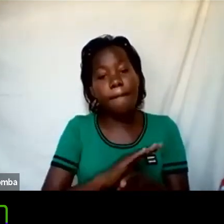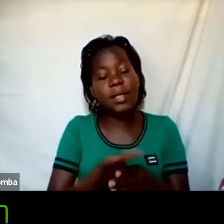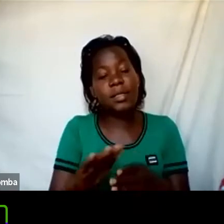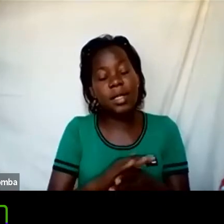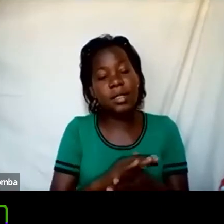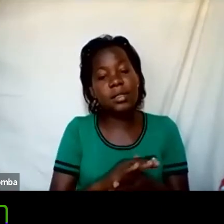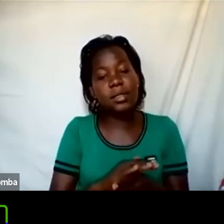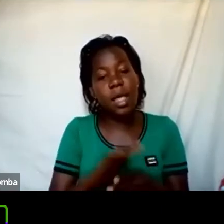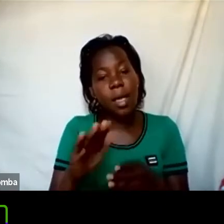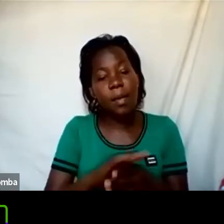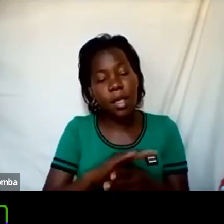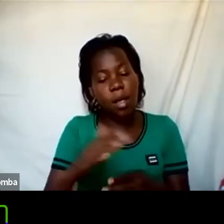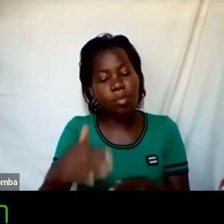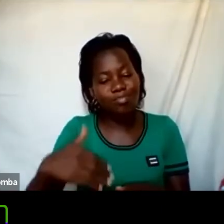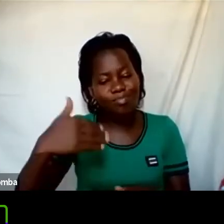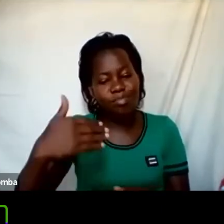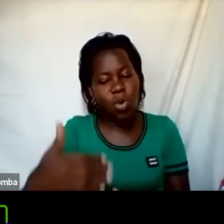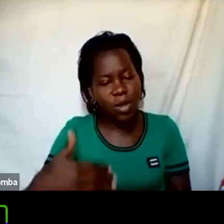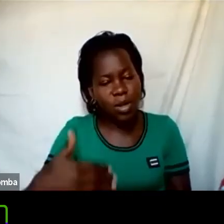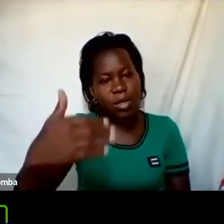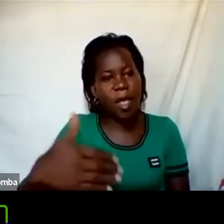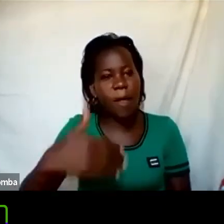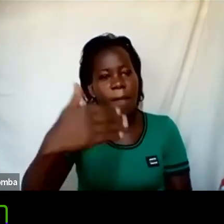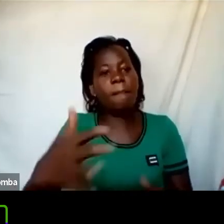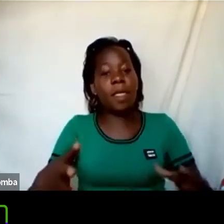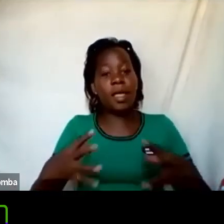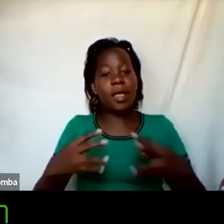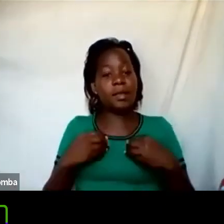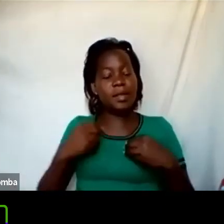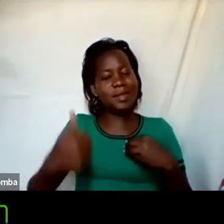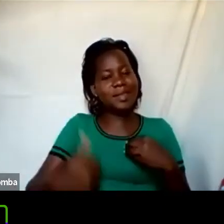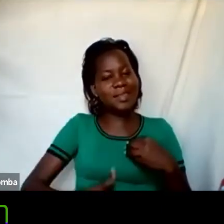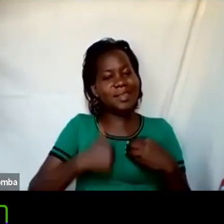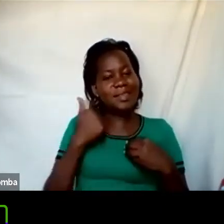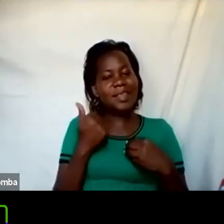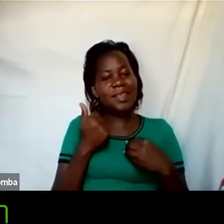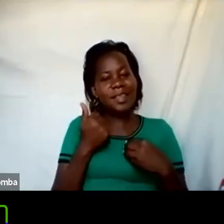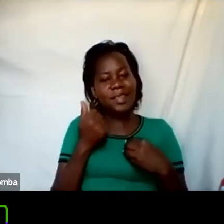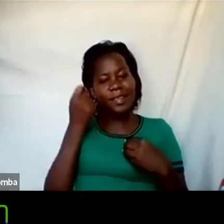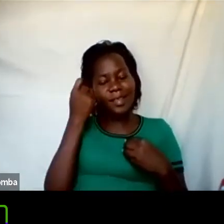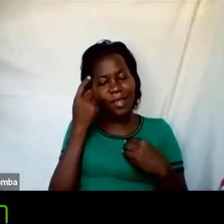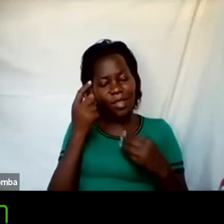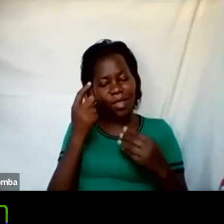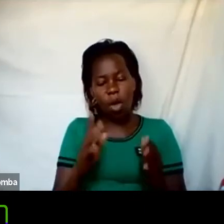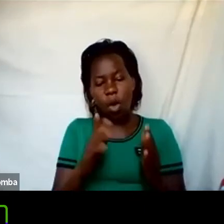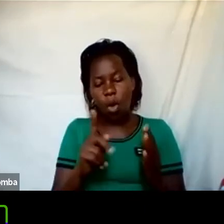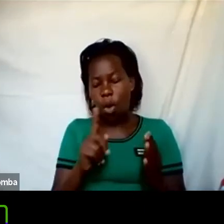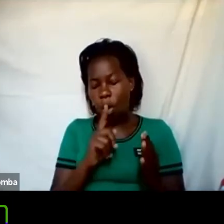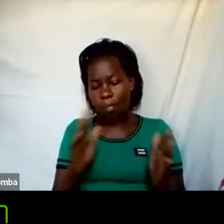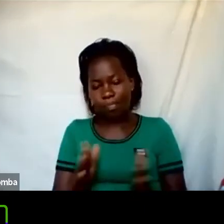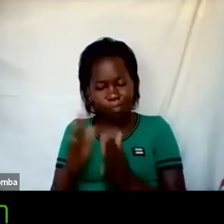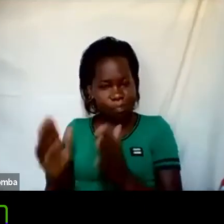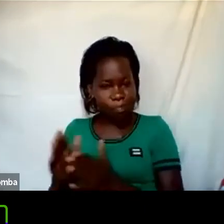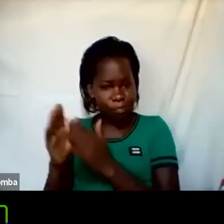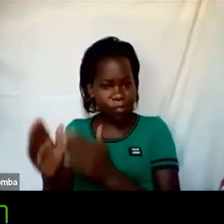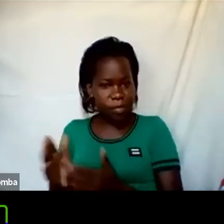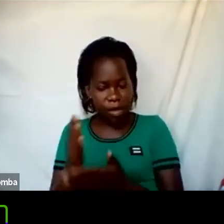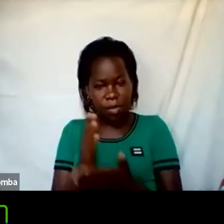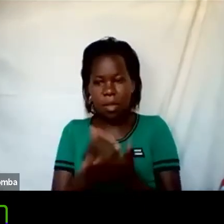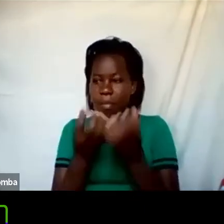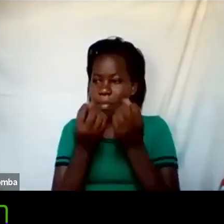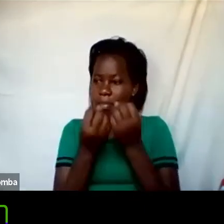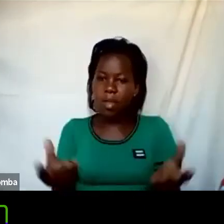that processing. You allow to take the orderly steps, because many of us are already educated. The young people we're